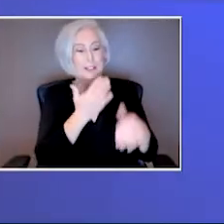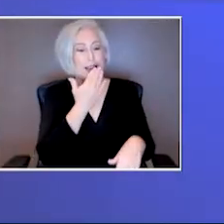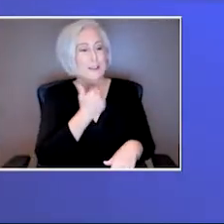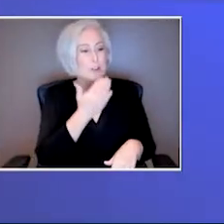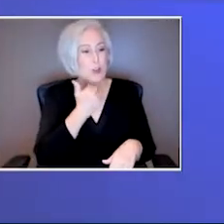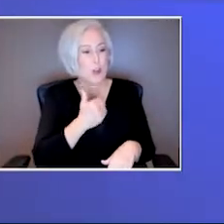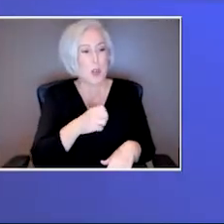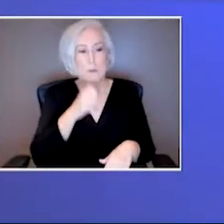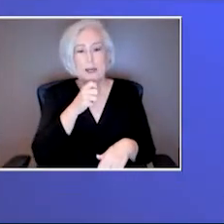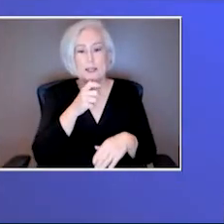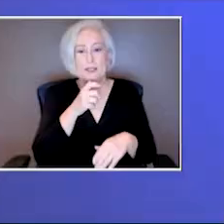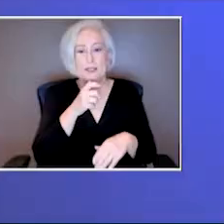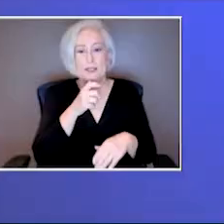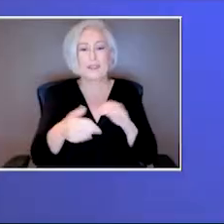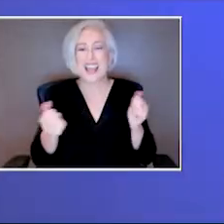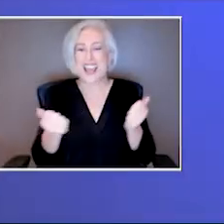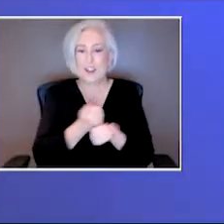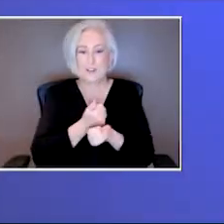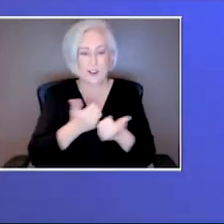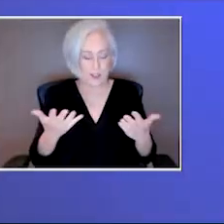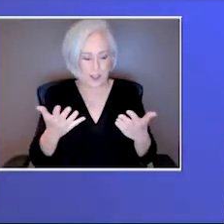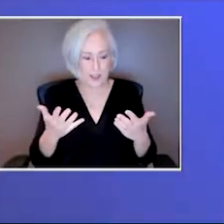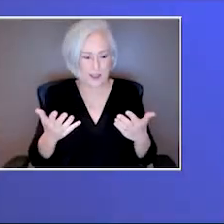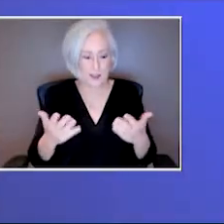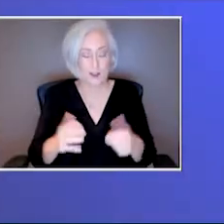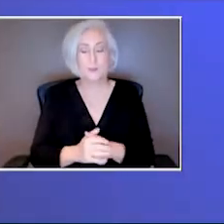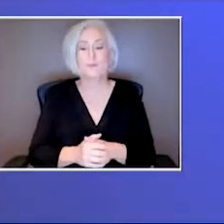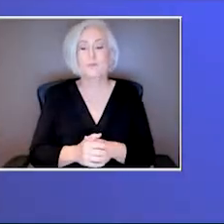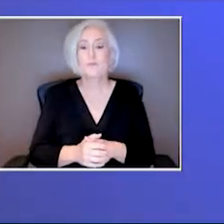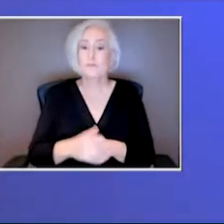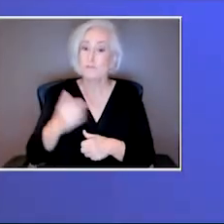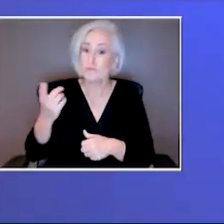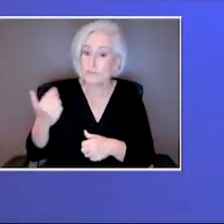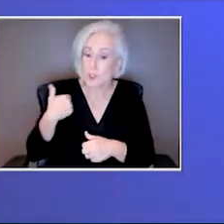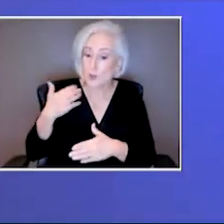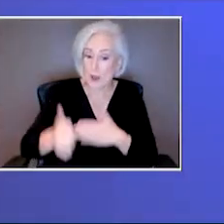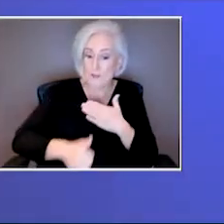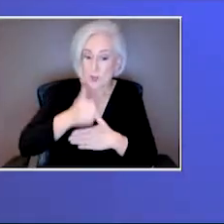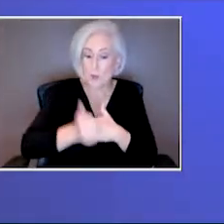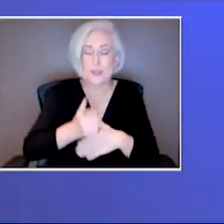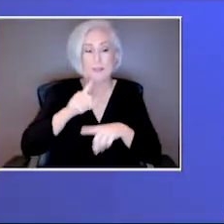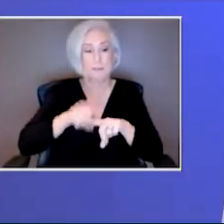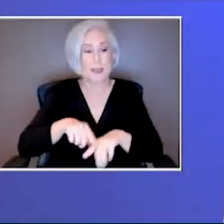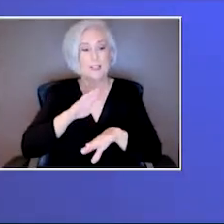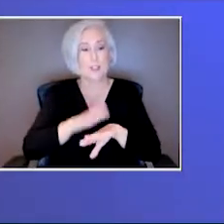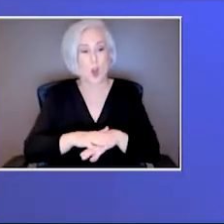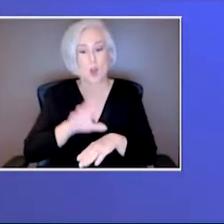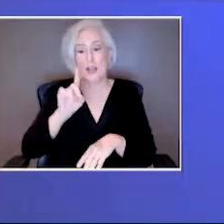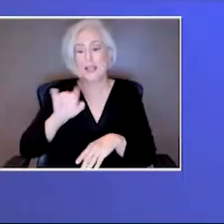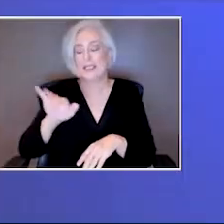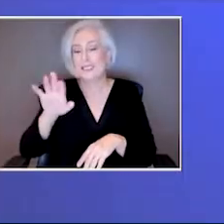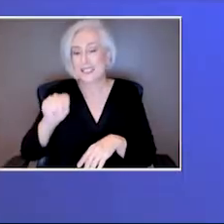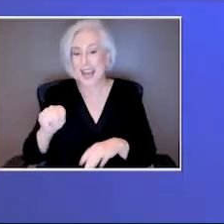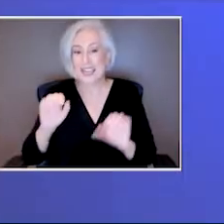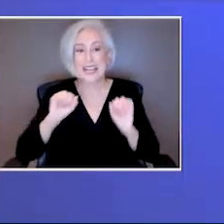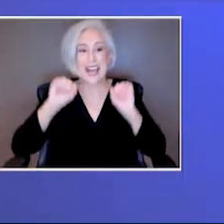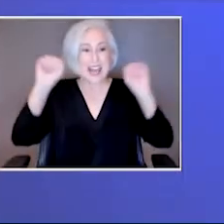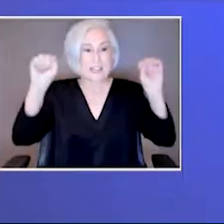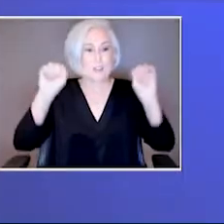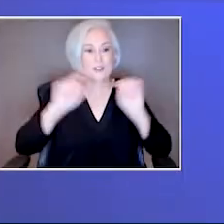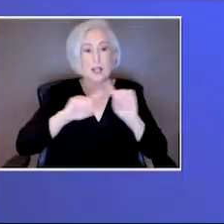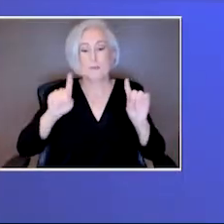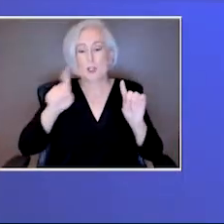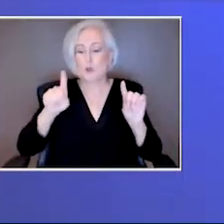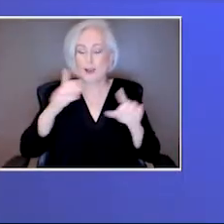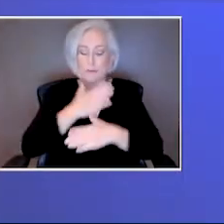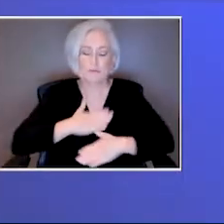people, there's a risk, obviously, to getting cancers by your diet and your exercise and other things, but you also need to live your life and not live in fear and